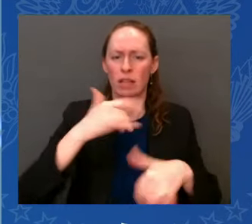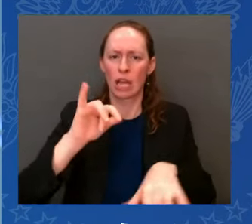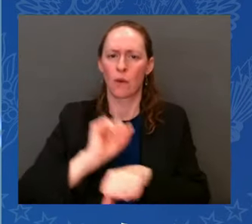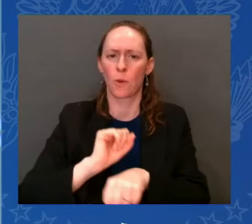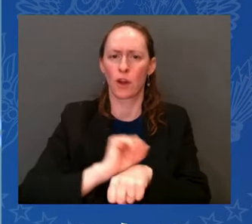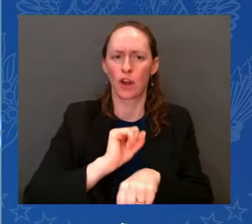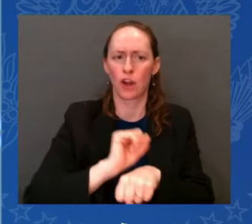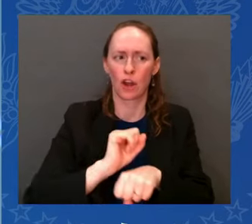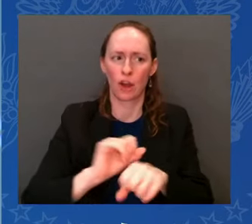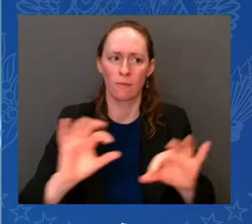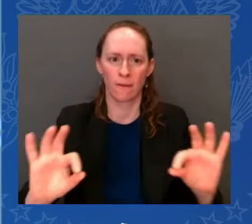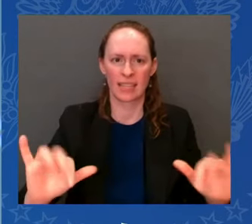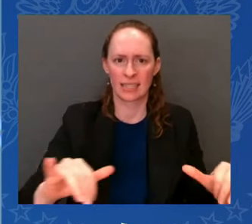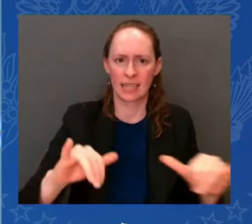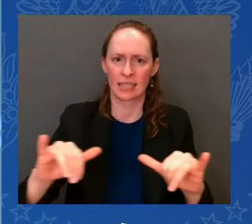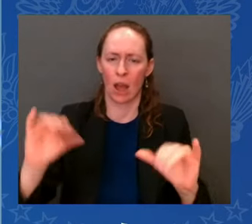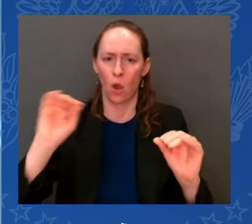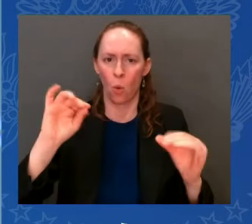you, we've created